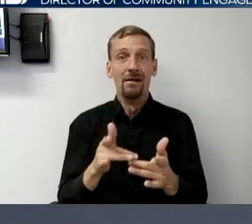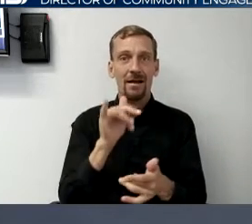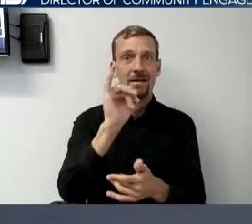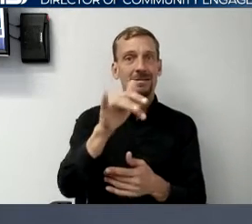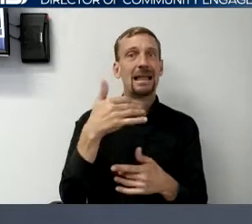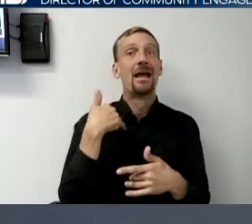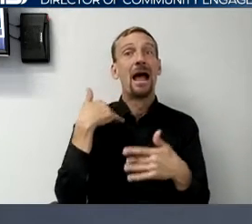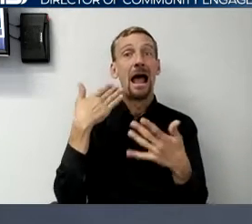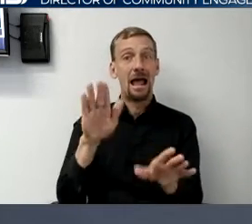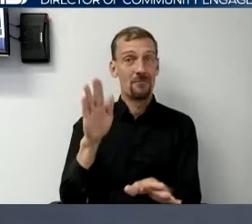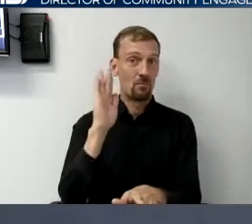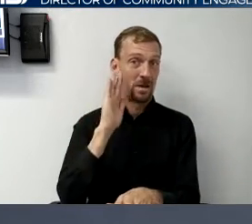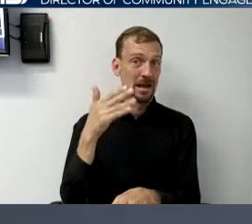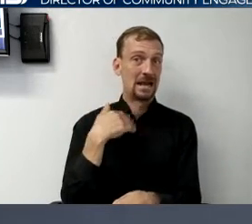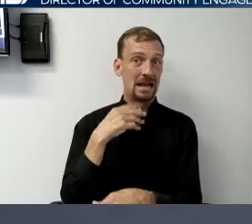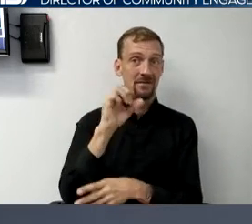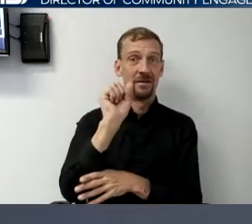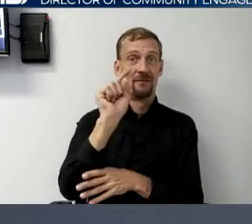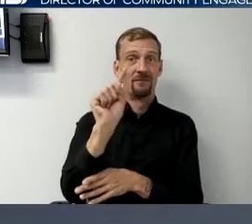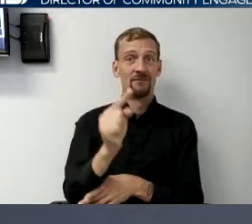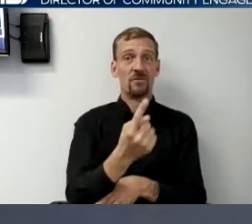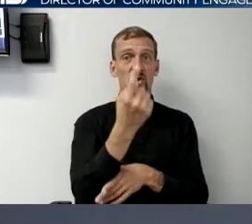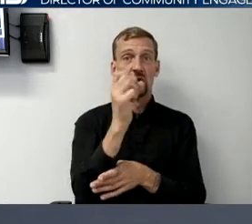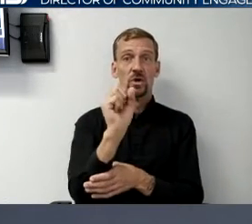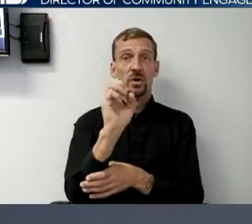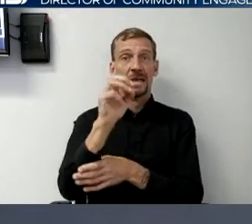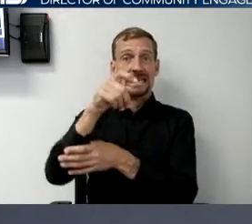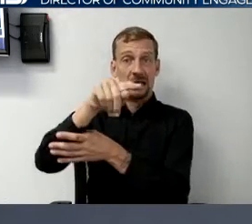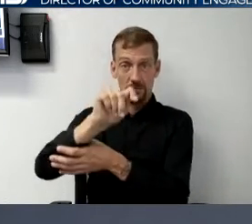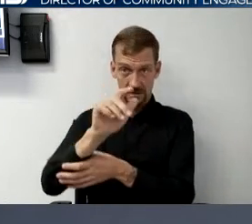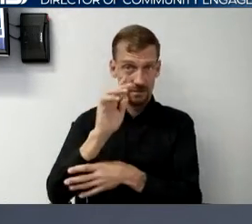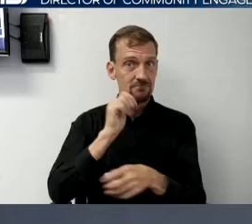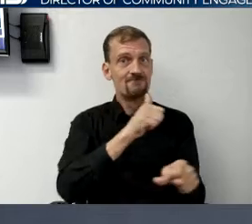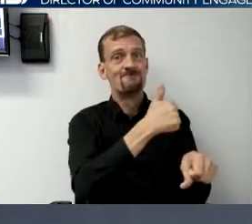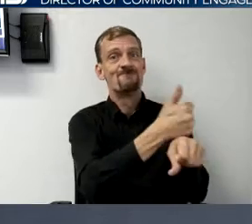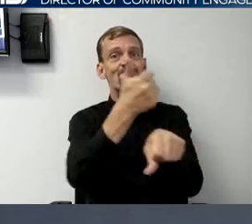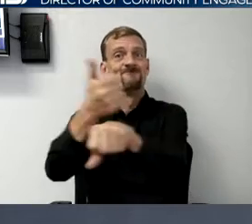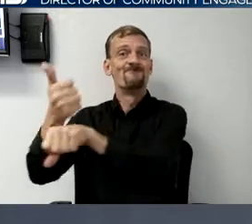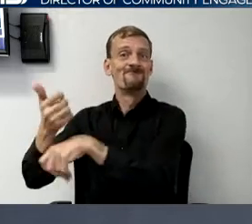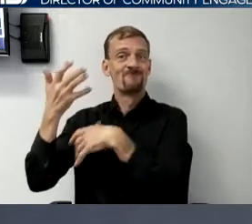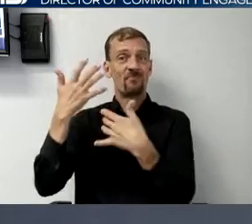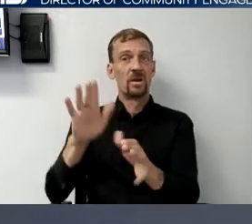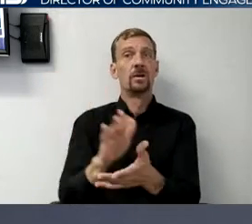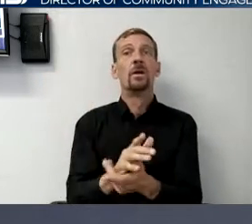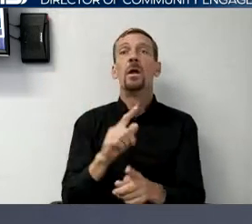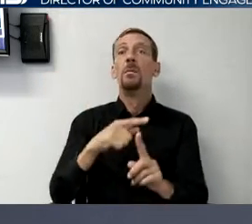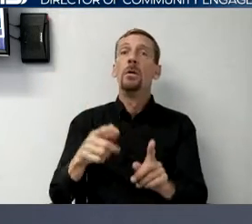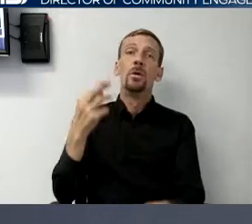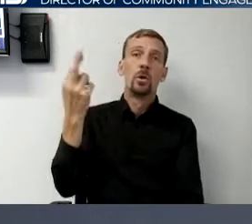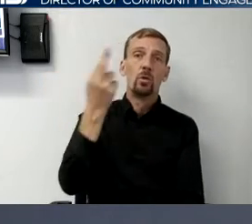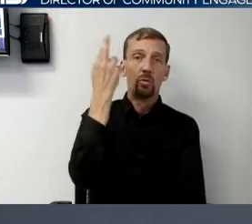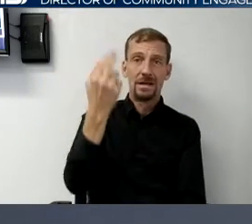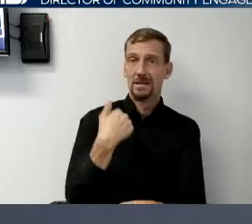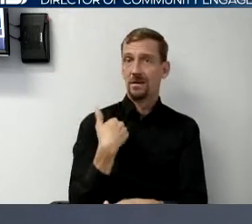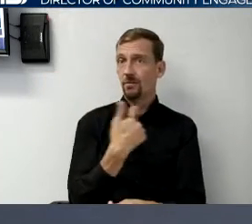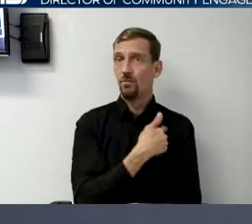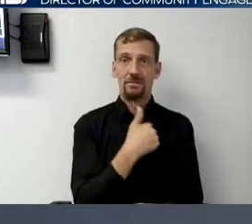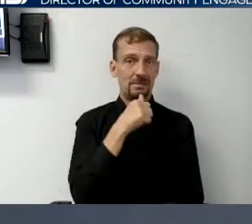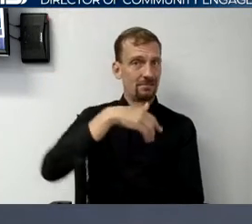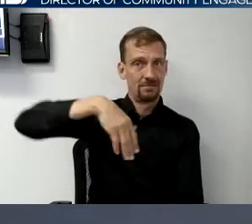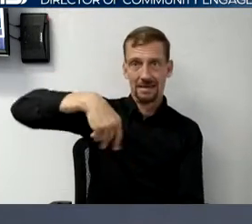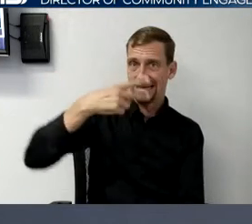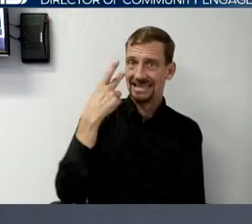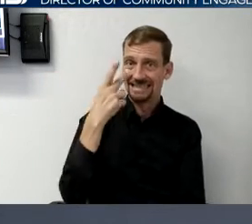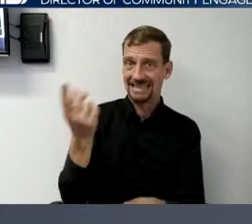think 1st of September, establish those. So I think the reason we haven't seen it in daycares and